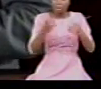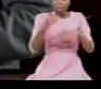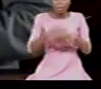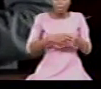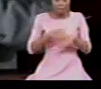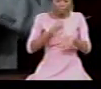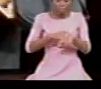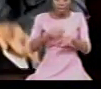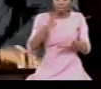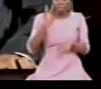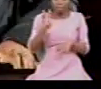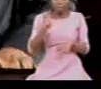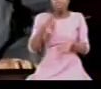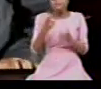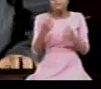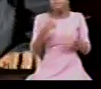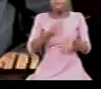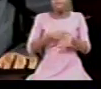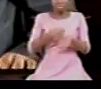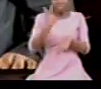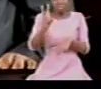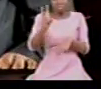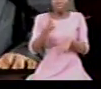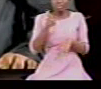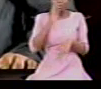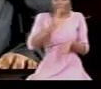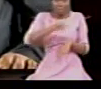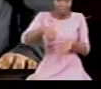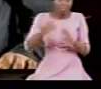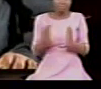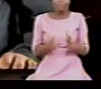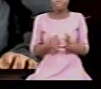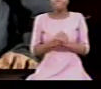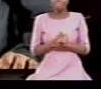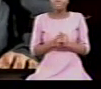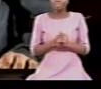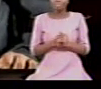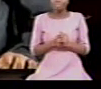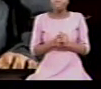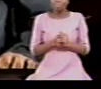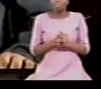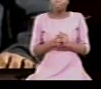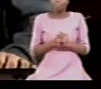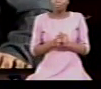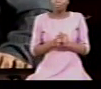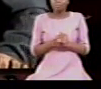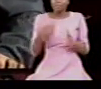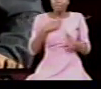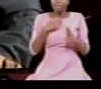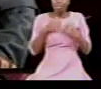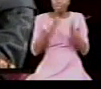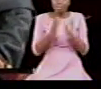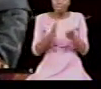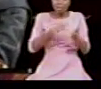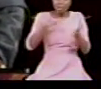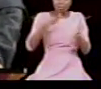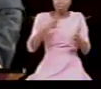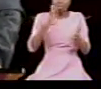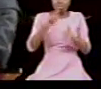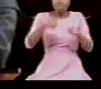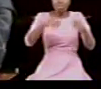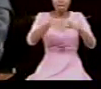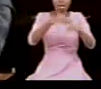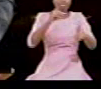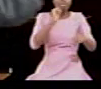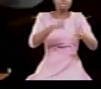4, and you come by 6. You're sowing. Don't go out. We have Bible study. We have seminar after that. Don't go after